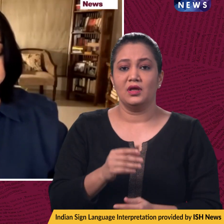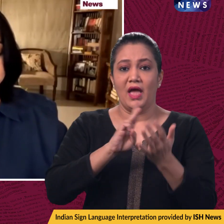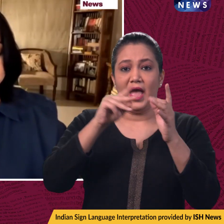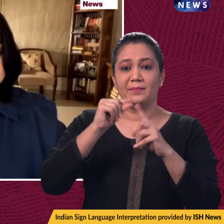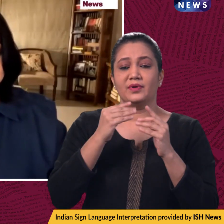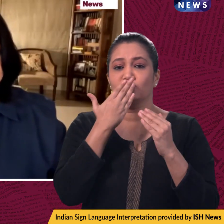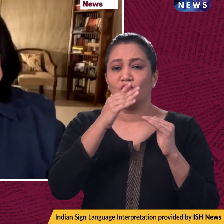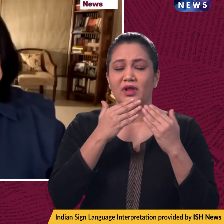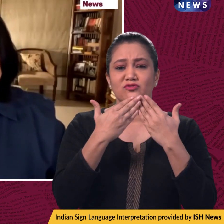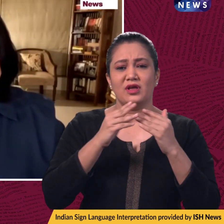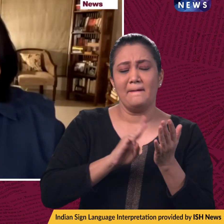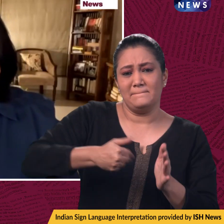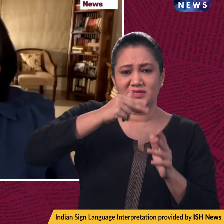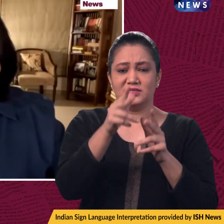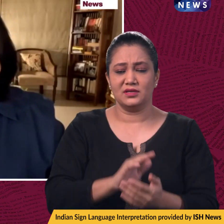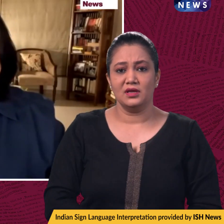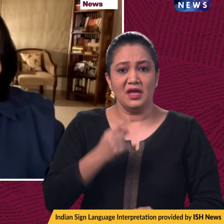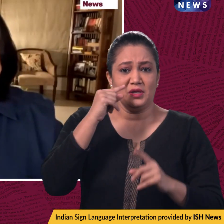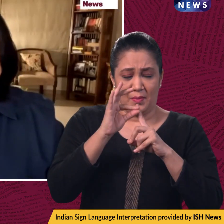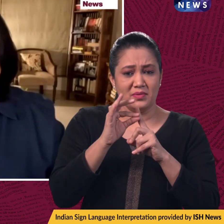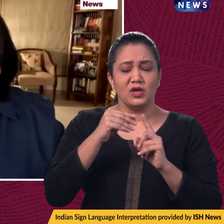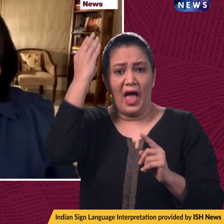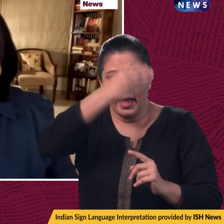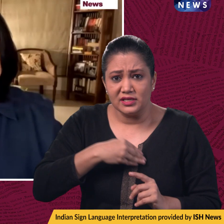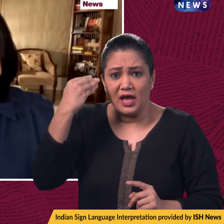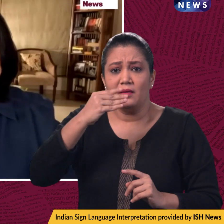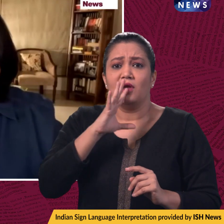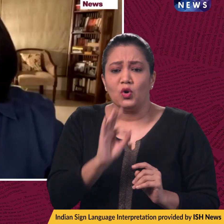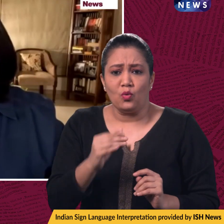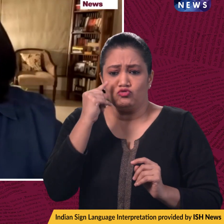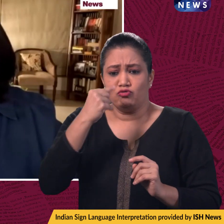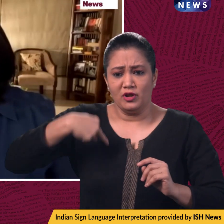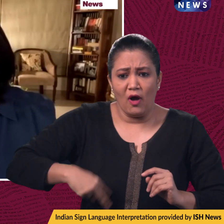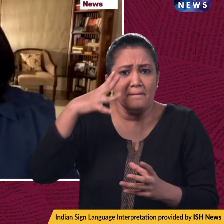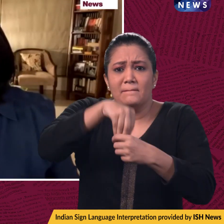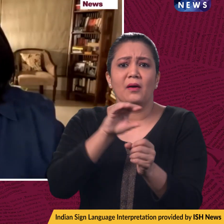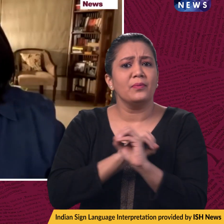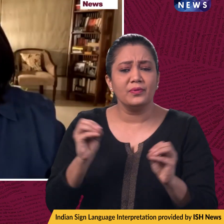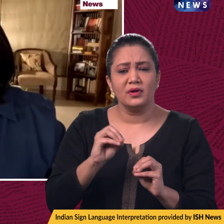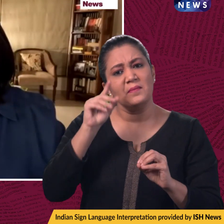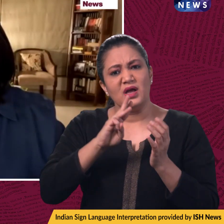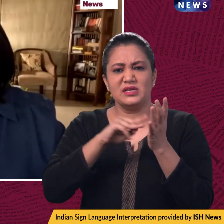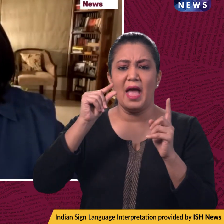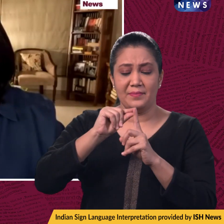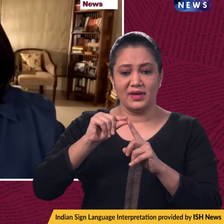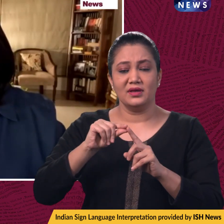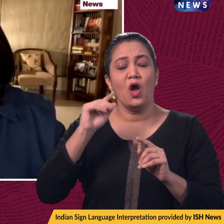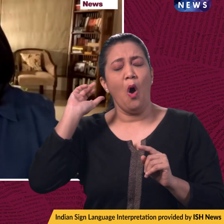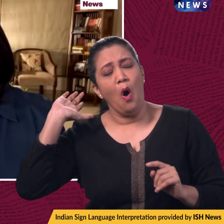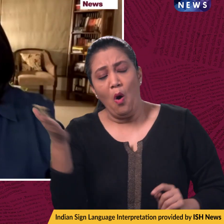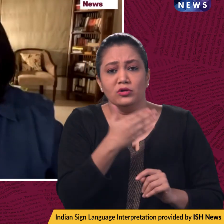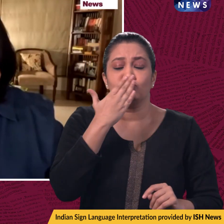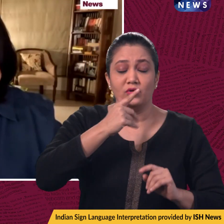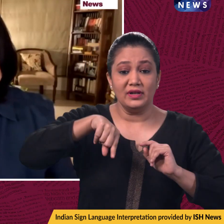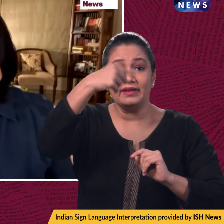School Education Minister Inder Singh Parmar has said the hijab is not part of school uniform and will be banned across the state of Madhya Pradesh from all